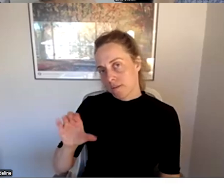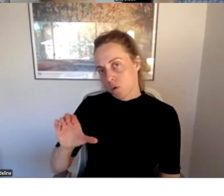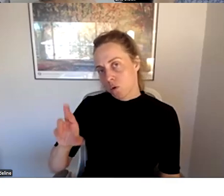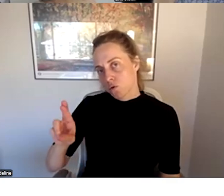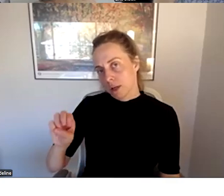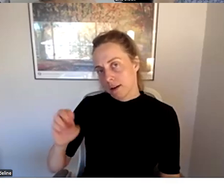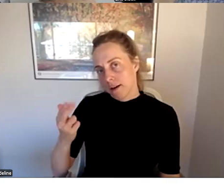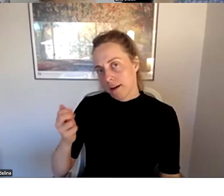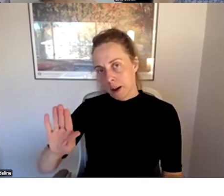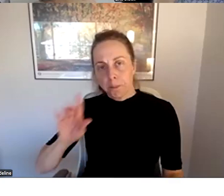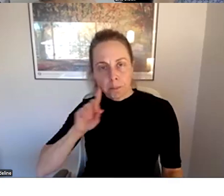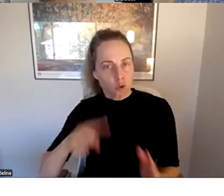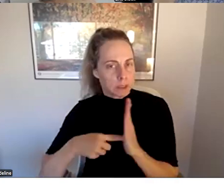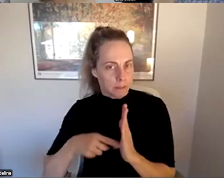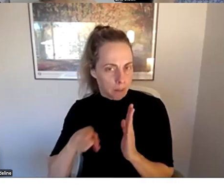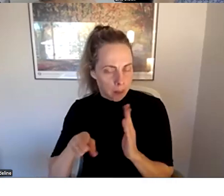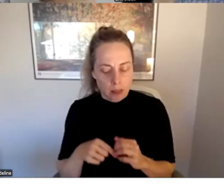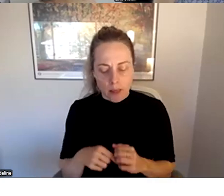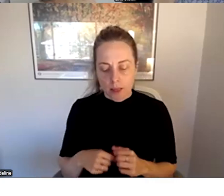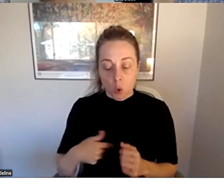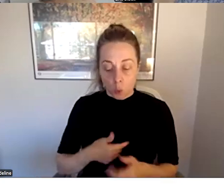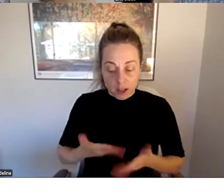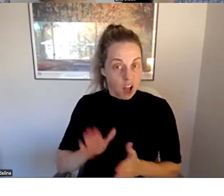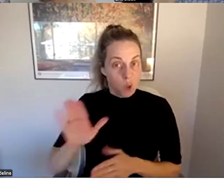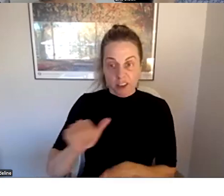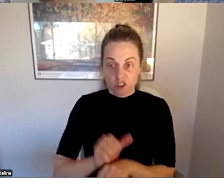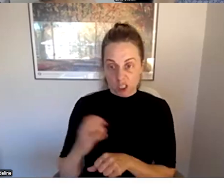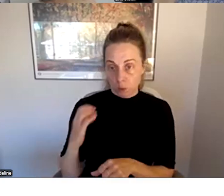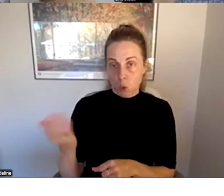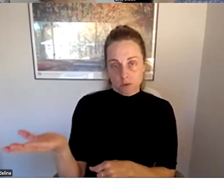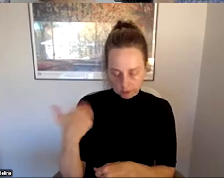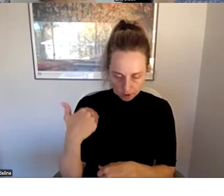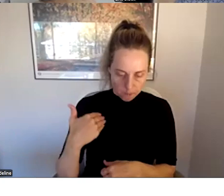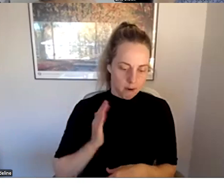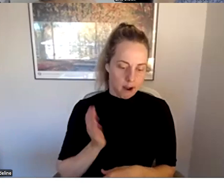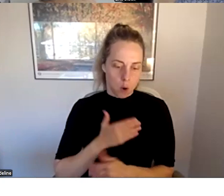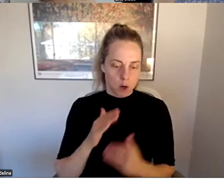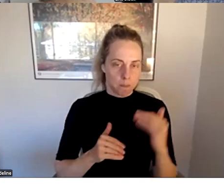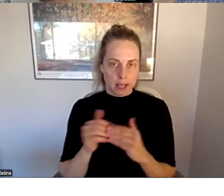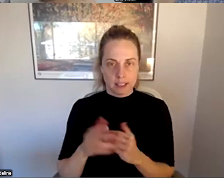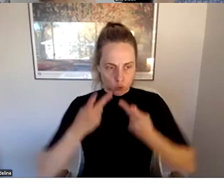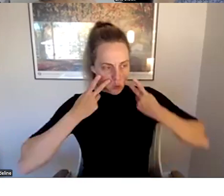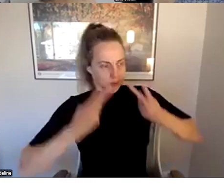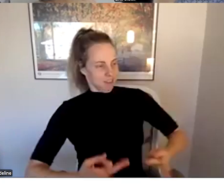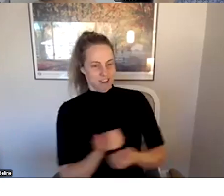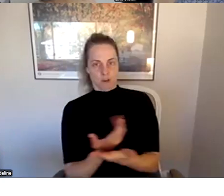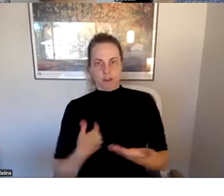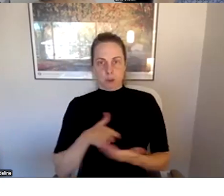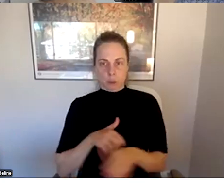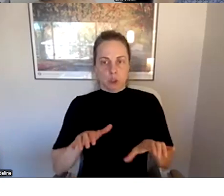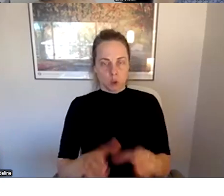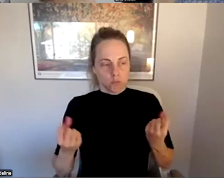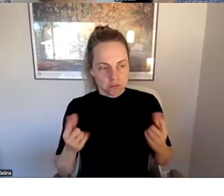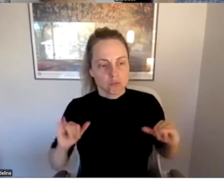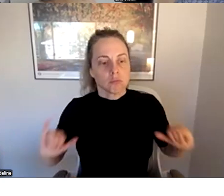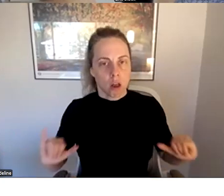example, right? We allow their job coaches to come into our plants and see everything that we do to